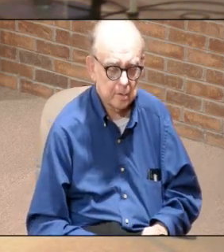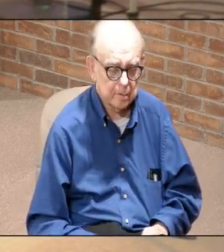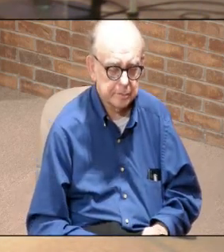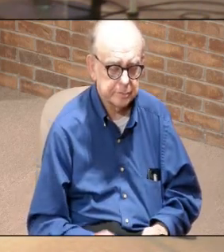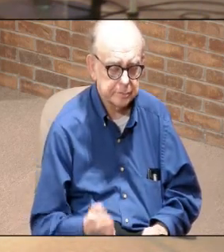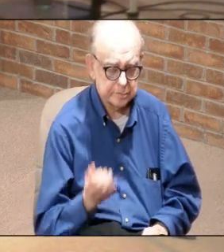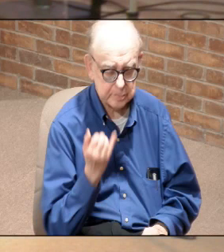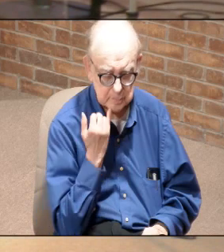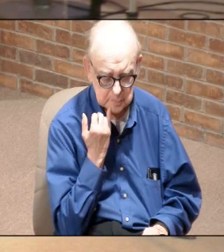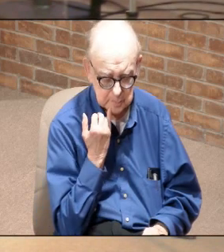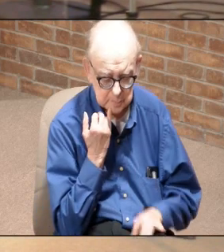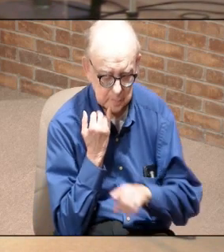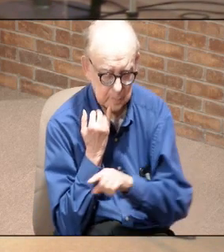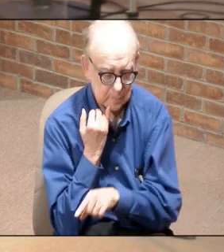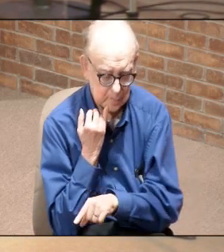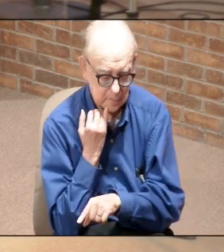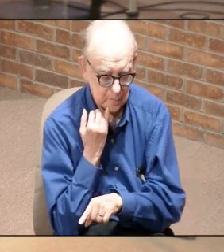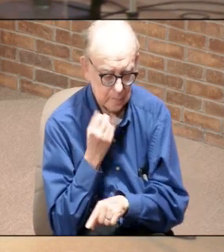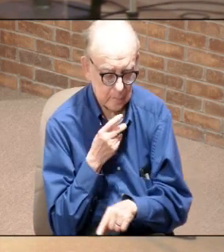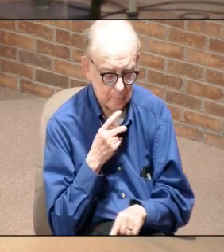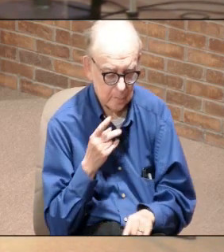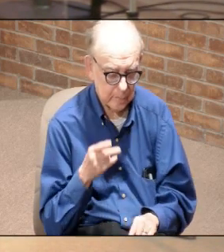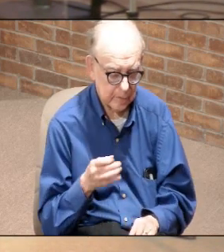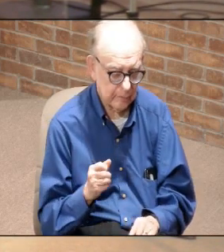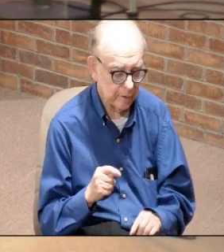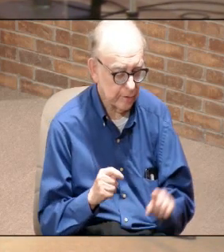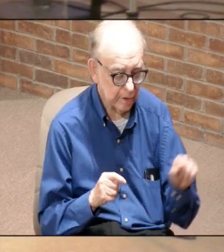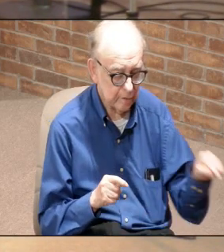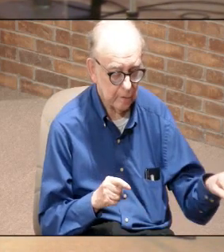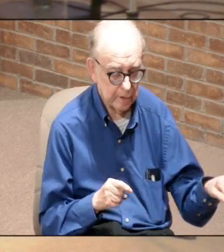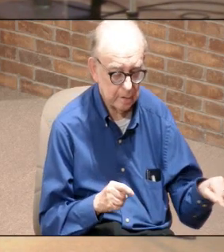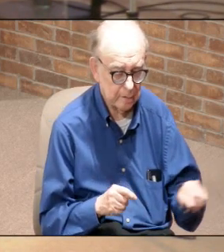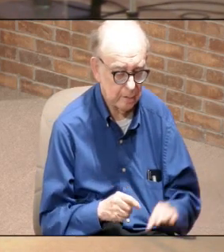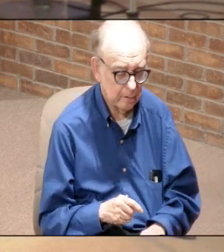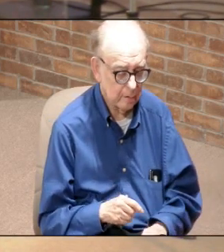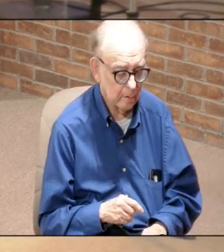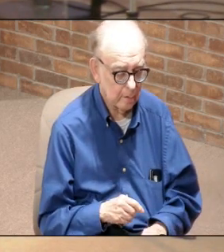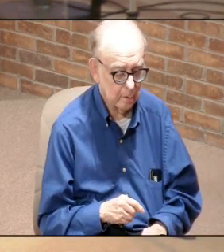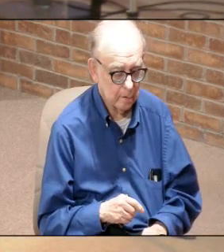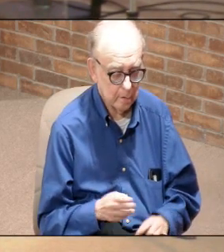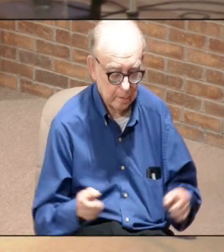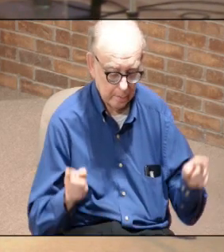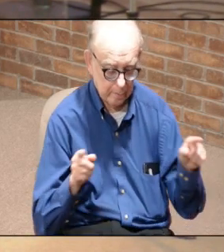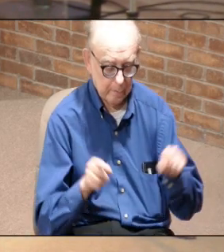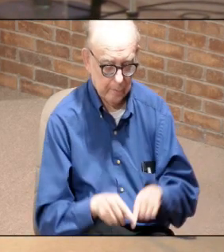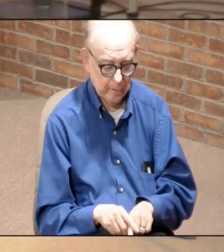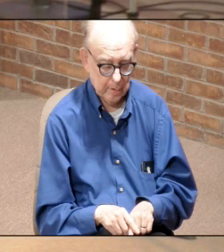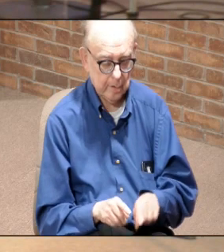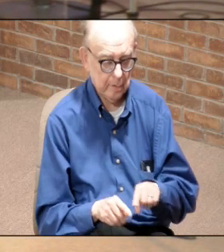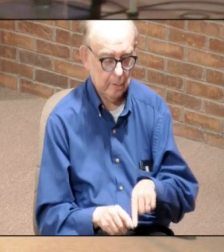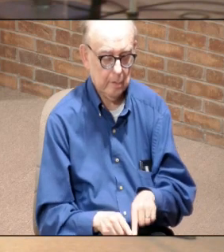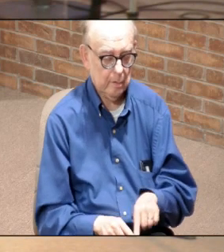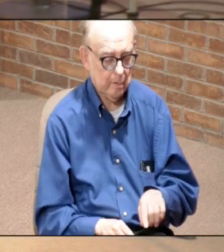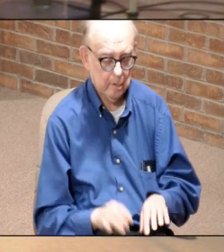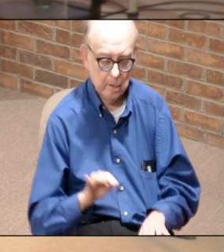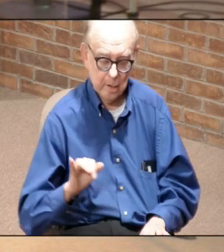The Israelites on one side, the Philistines on the other. And there's a valley in between.